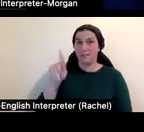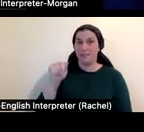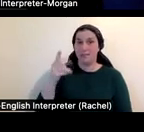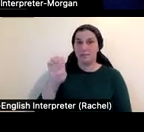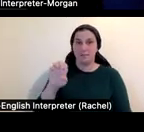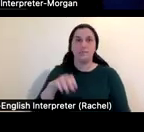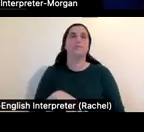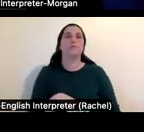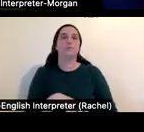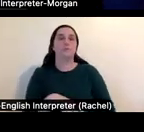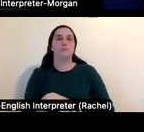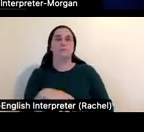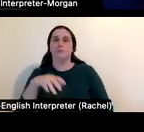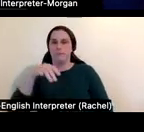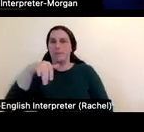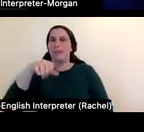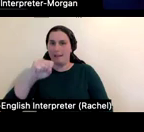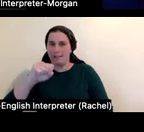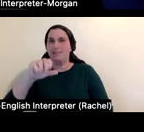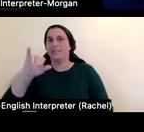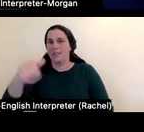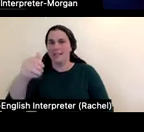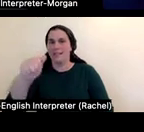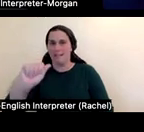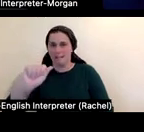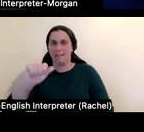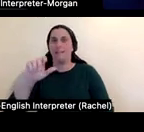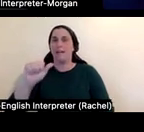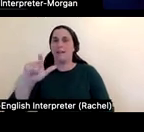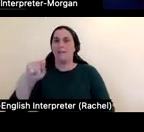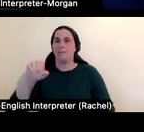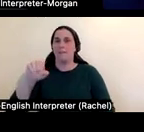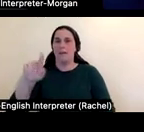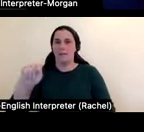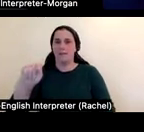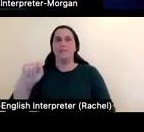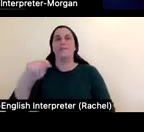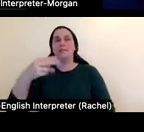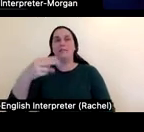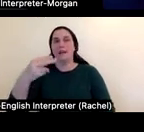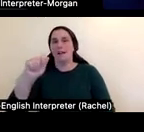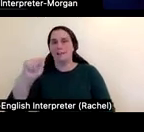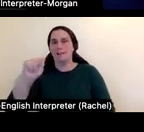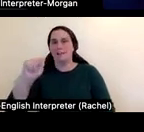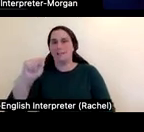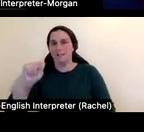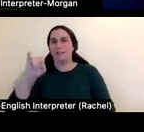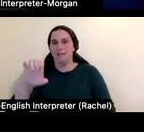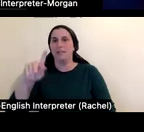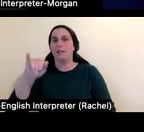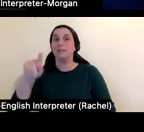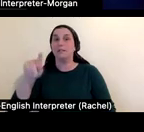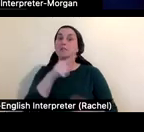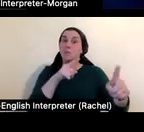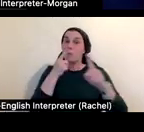Yeah, so this is just something, a strategy too, like that what I'm using, so the kids like keep saying that and they go over that over and over, and so I'm